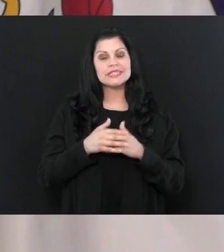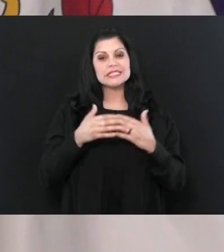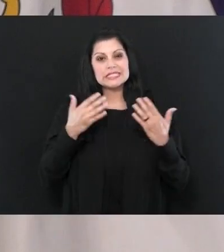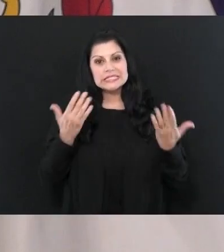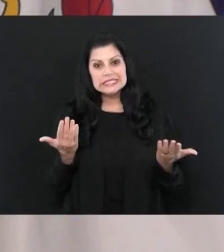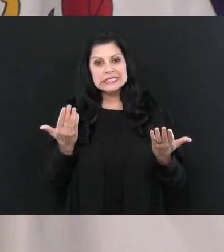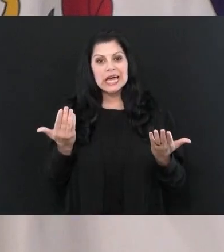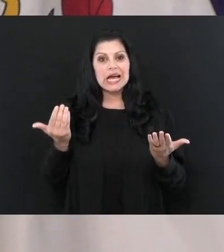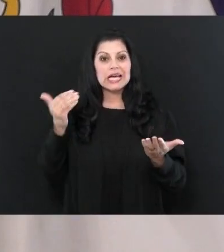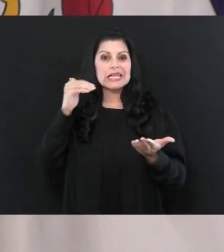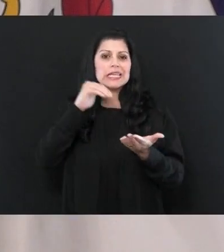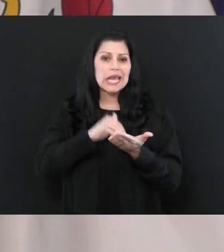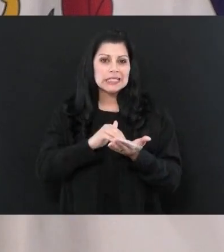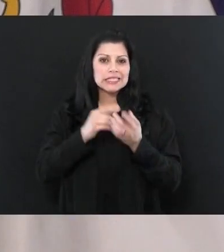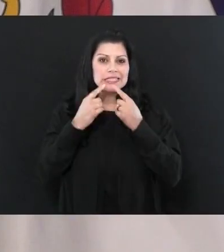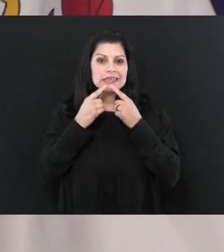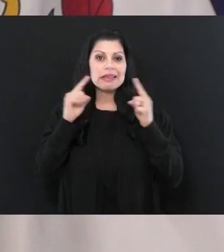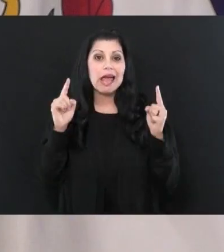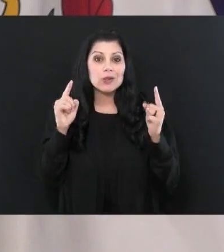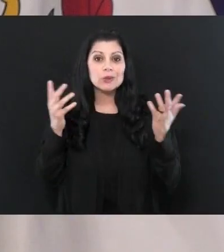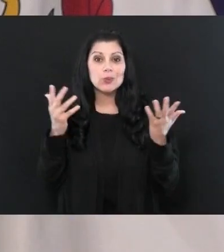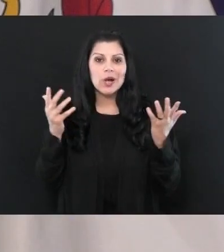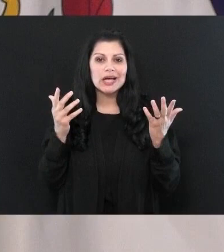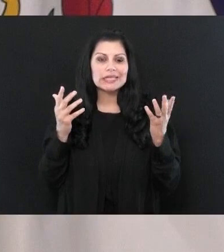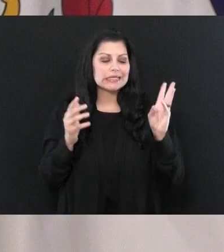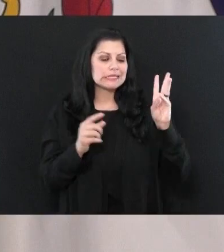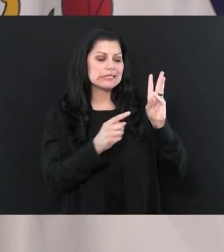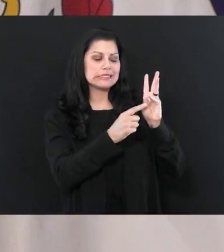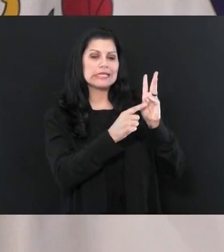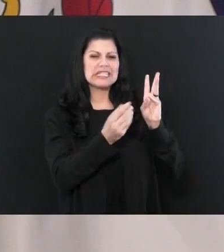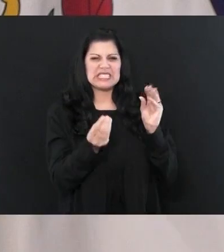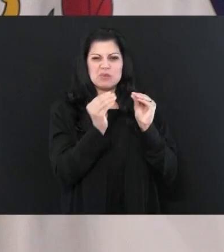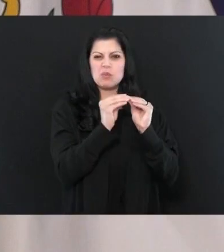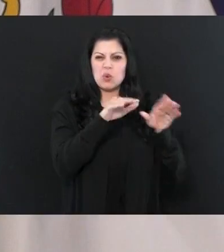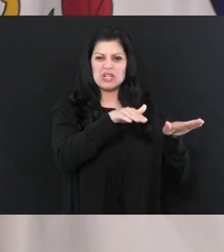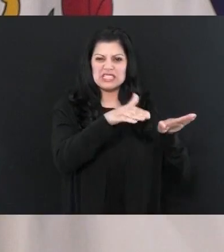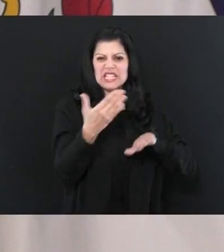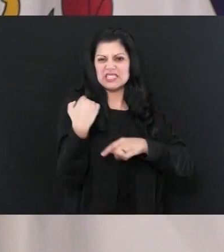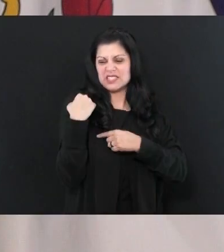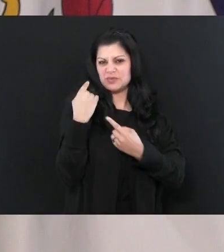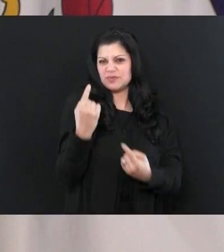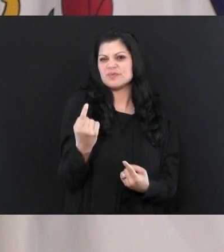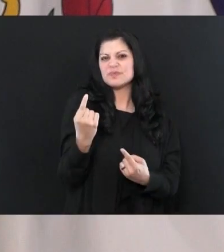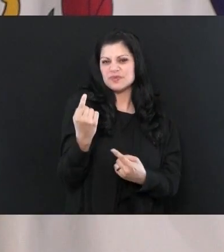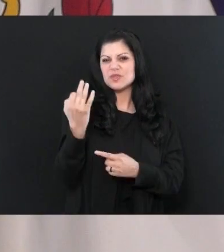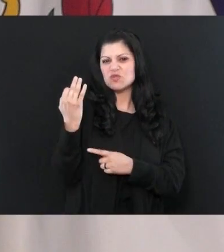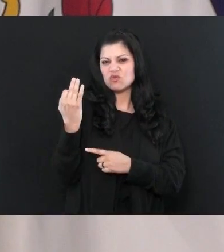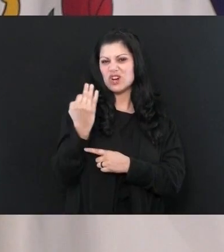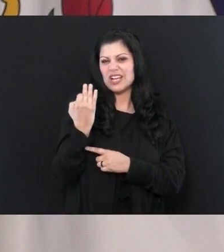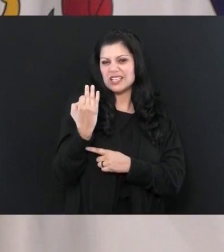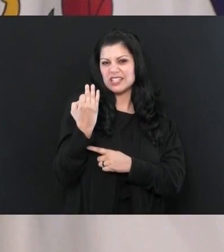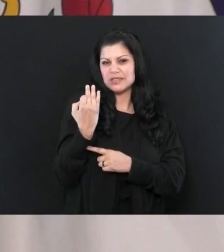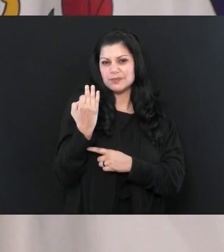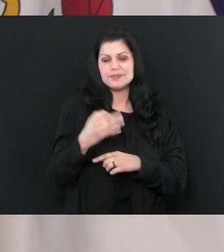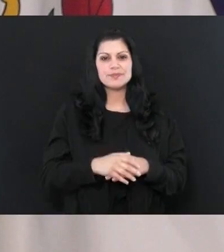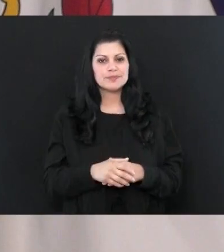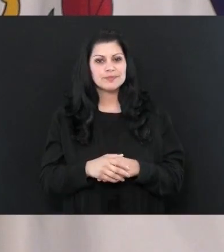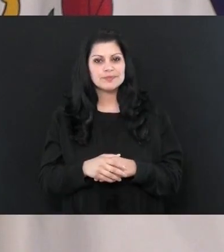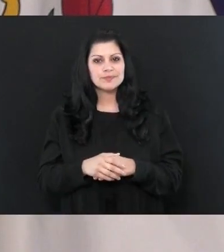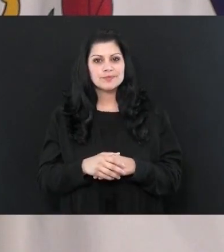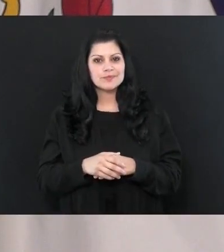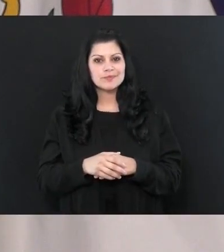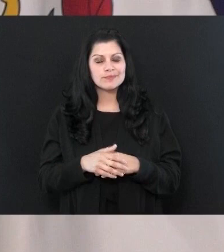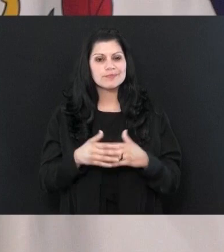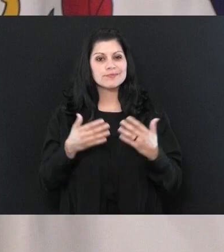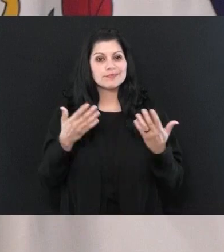Regretfully, again, we have 6 additional deaths since Friday. The way it's been